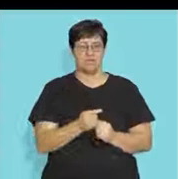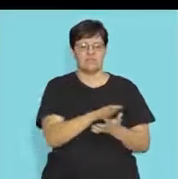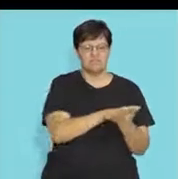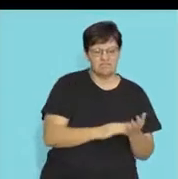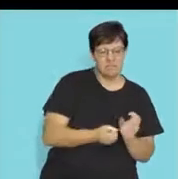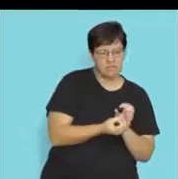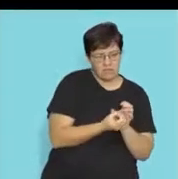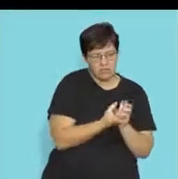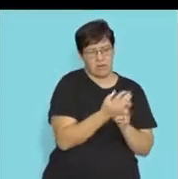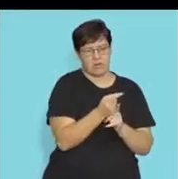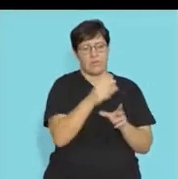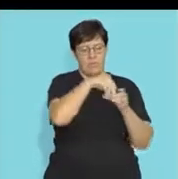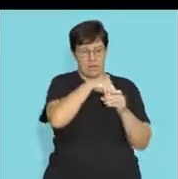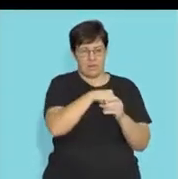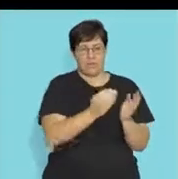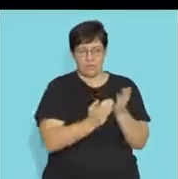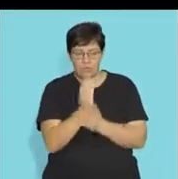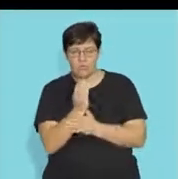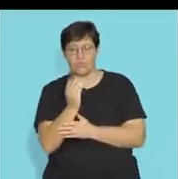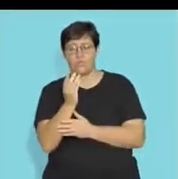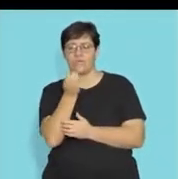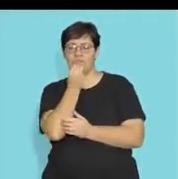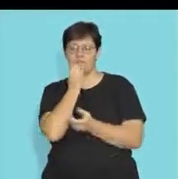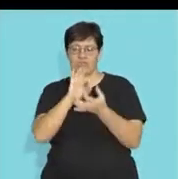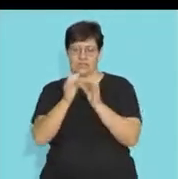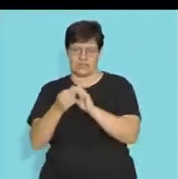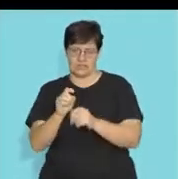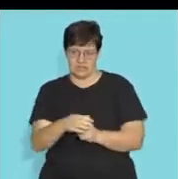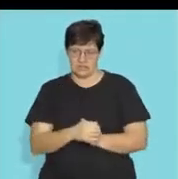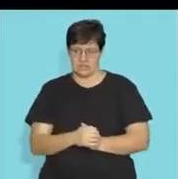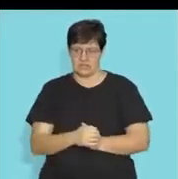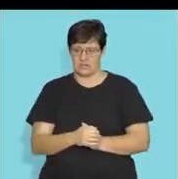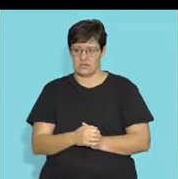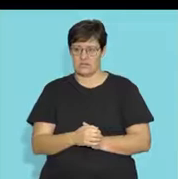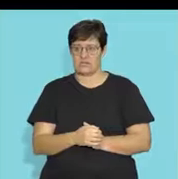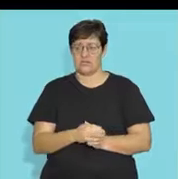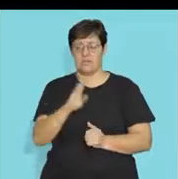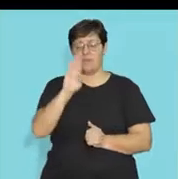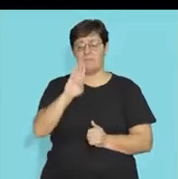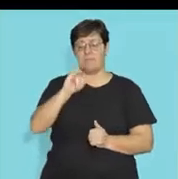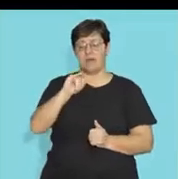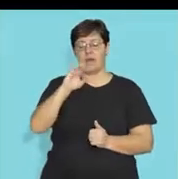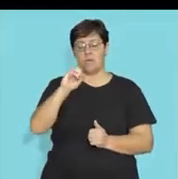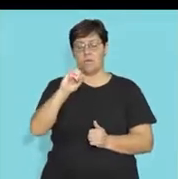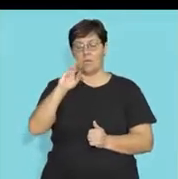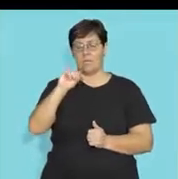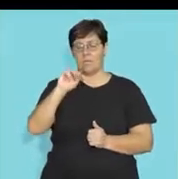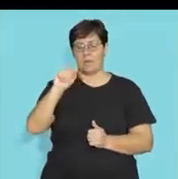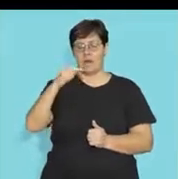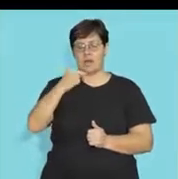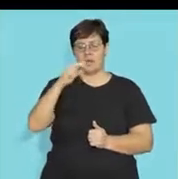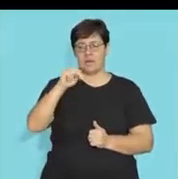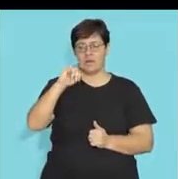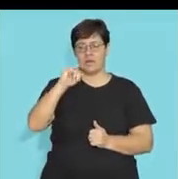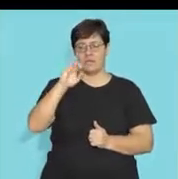such as pollutants in an organism through a food chain. And then the concept of biomagnification would be